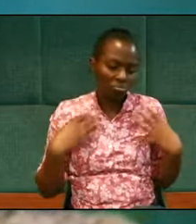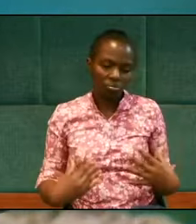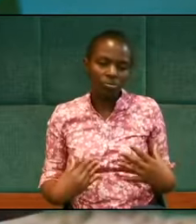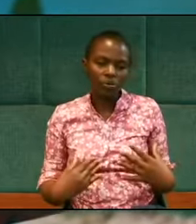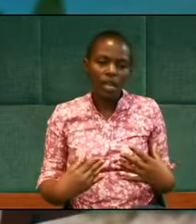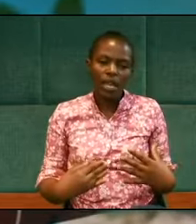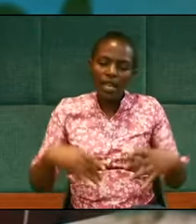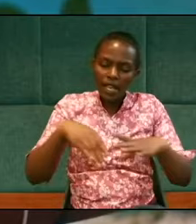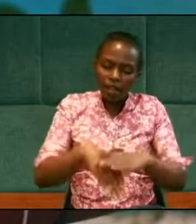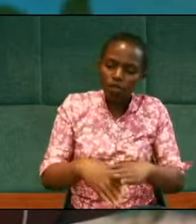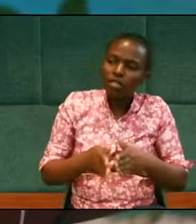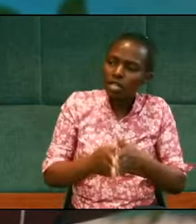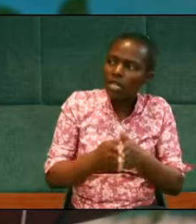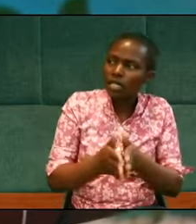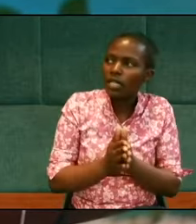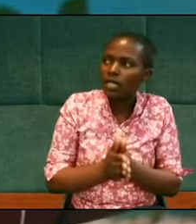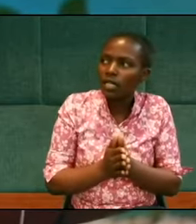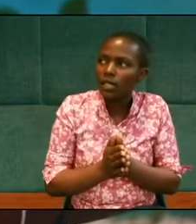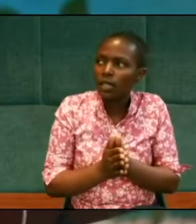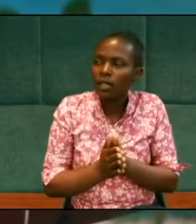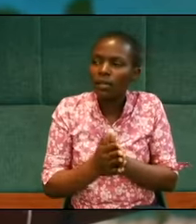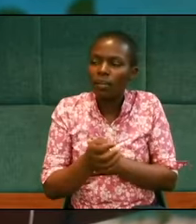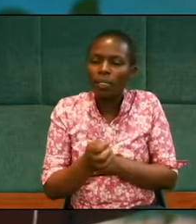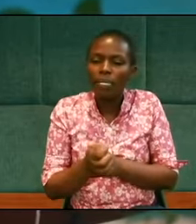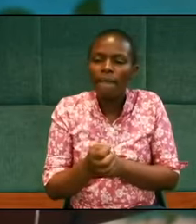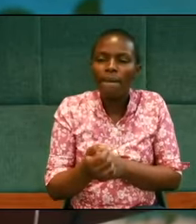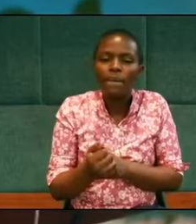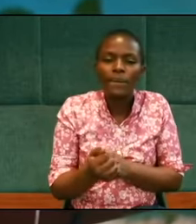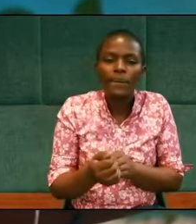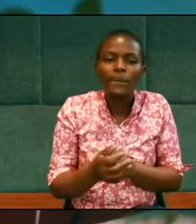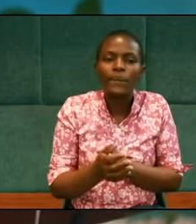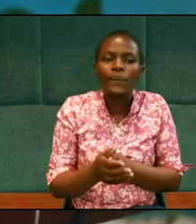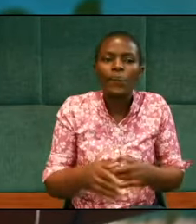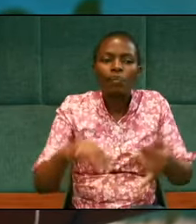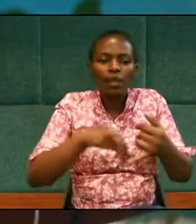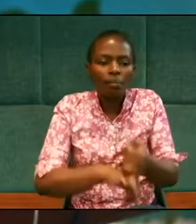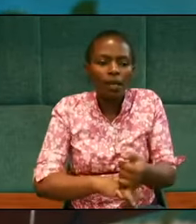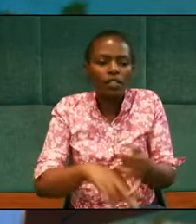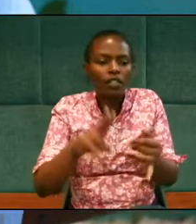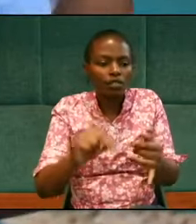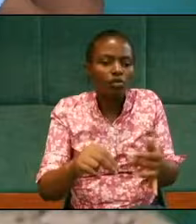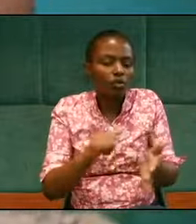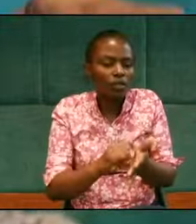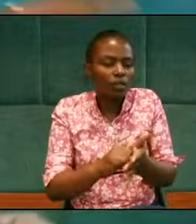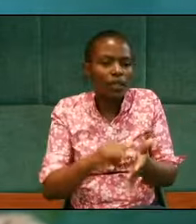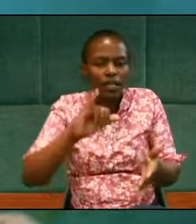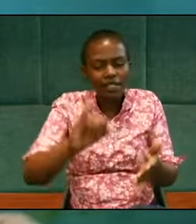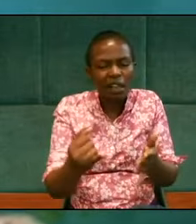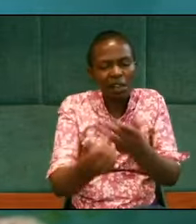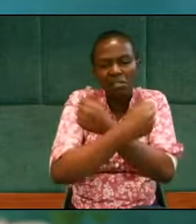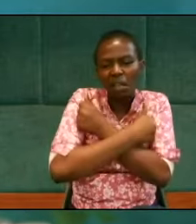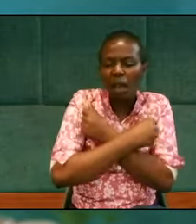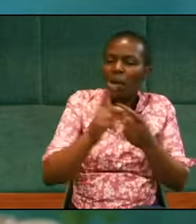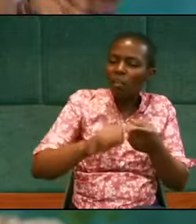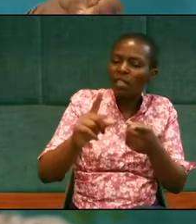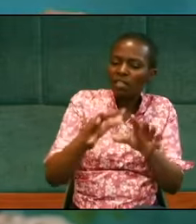than that. The one flesh involves more than that. I'm going to break it down as we go. Marriage is not just intimate. Marriage is lifelong.